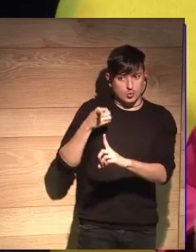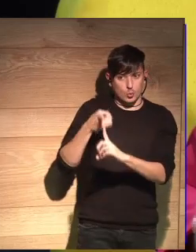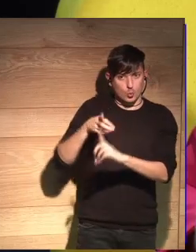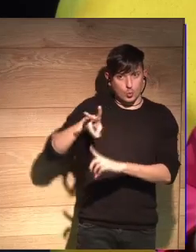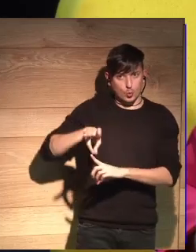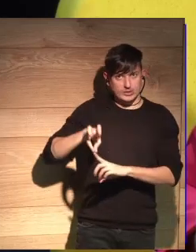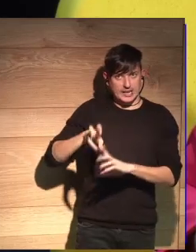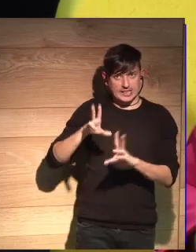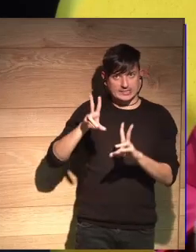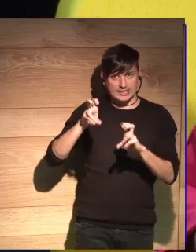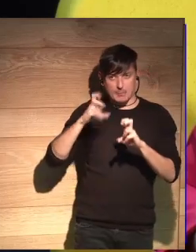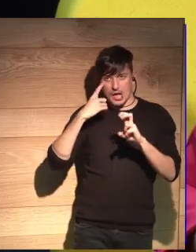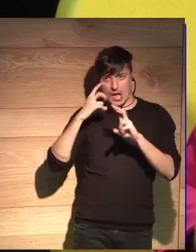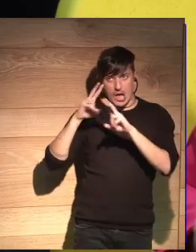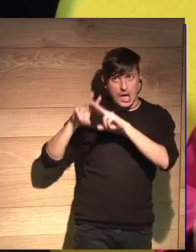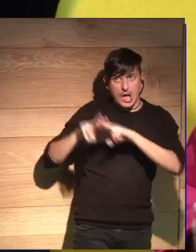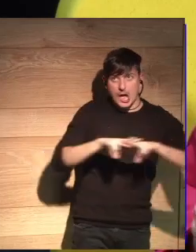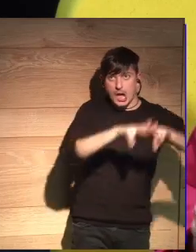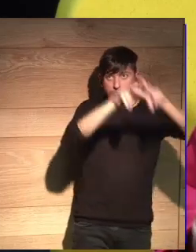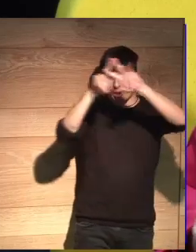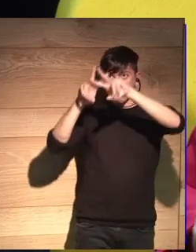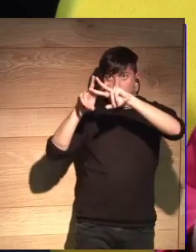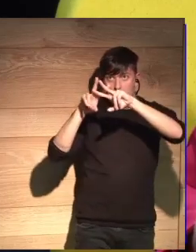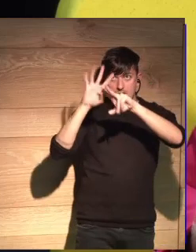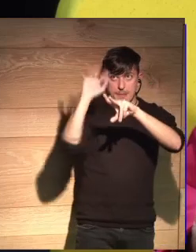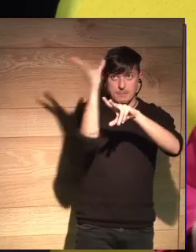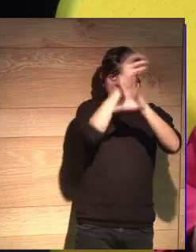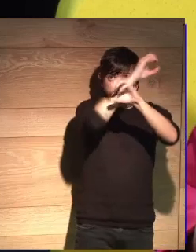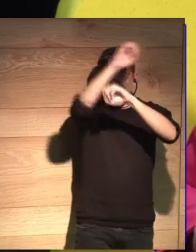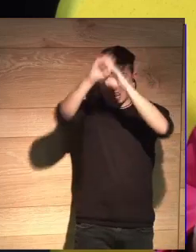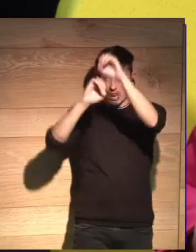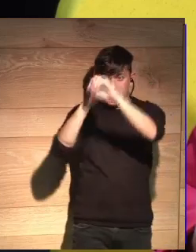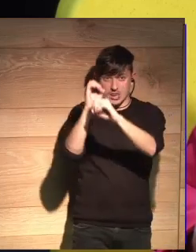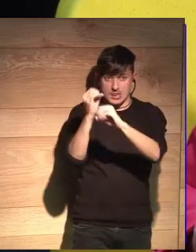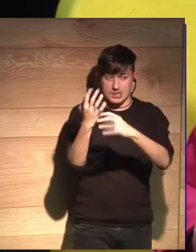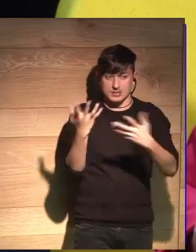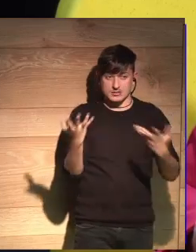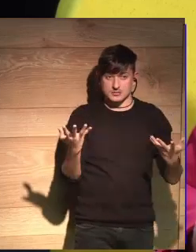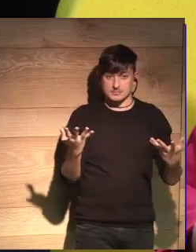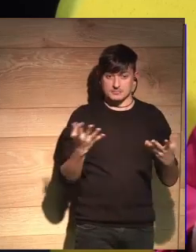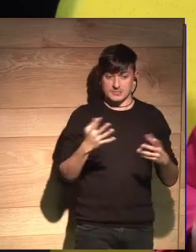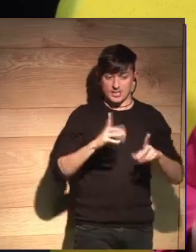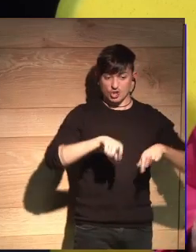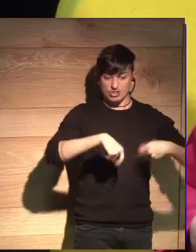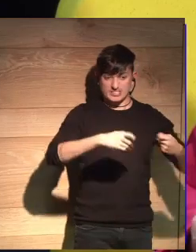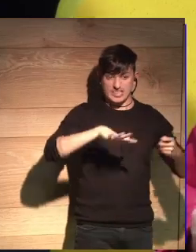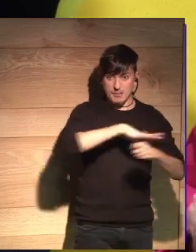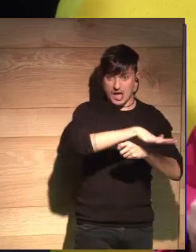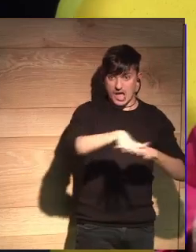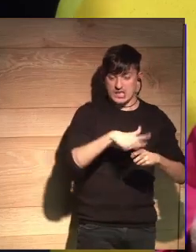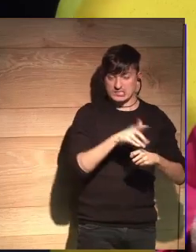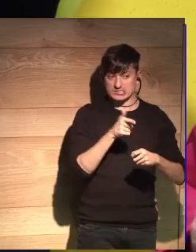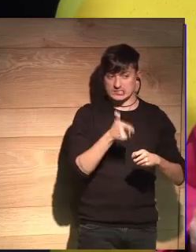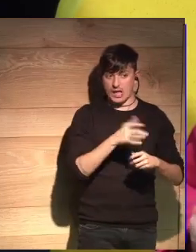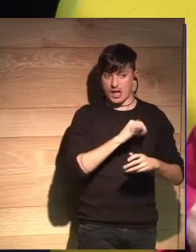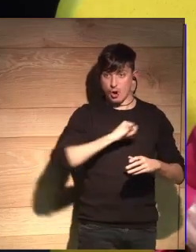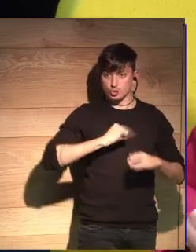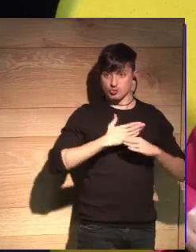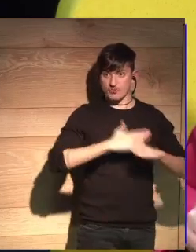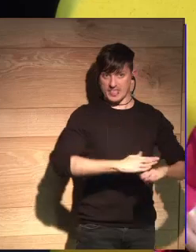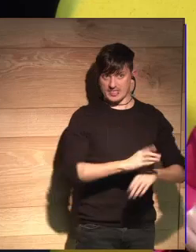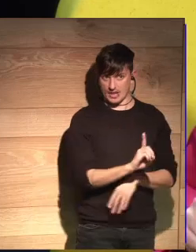that can be self-sufficient would be super useful in arid regions on Earth. But if I wanted to get research funding for such a